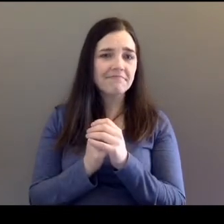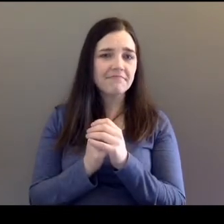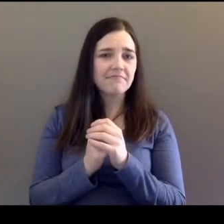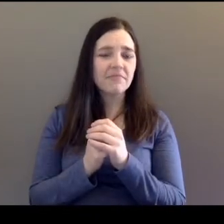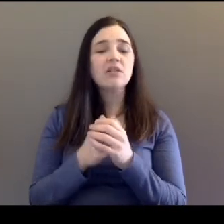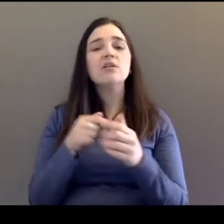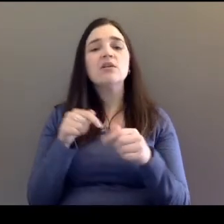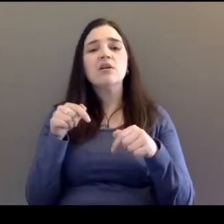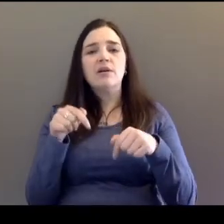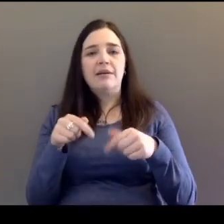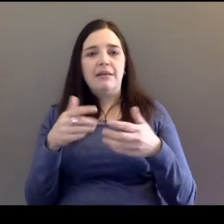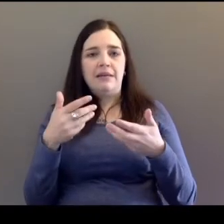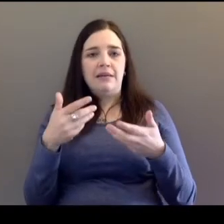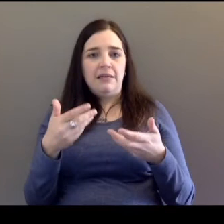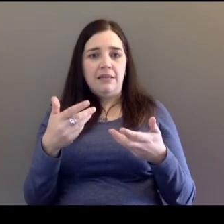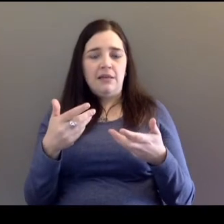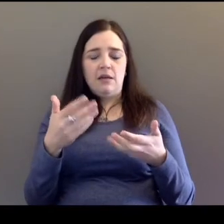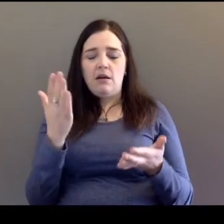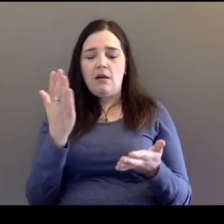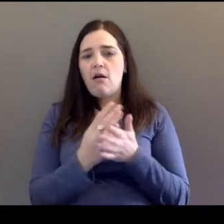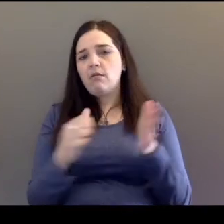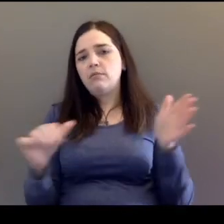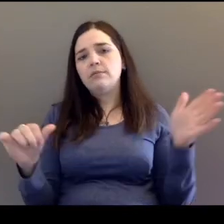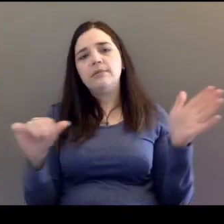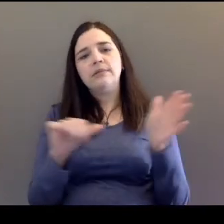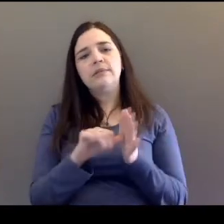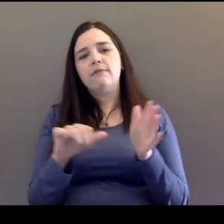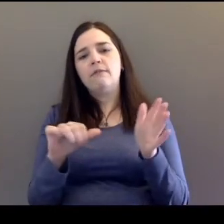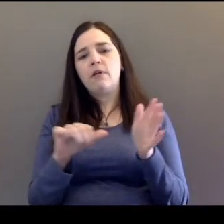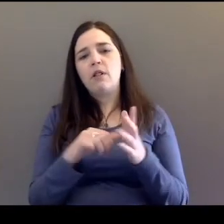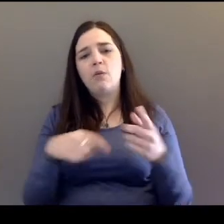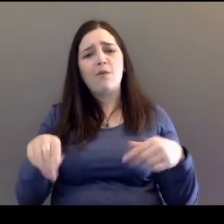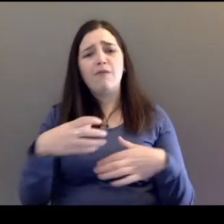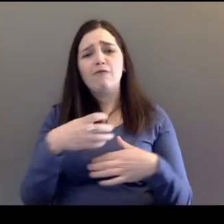In these days that are so difficult and we are afraid,